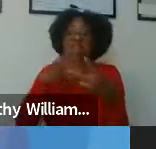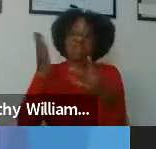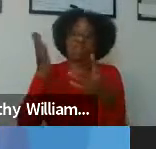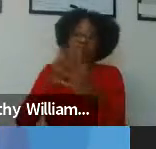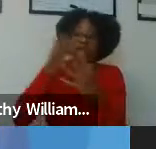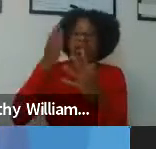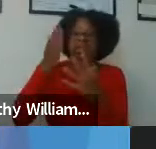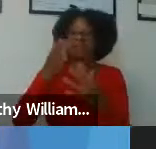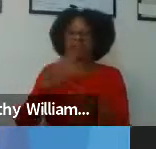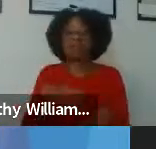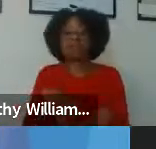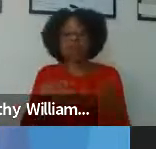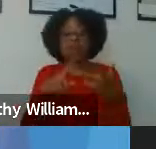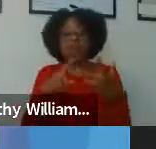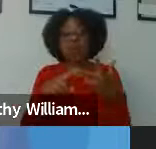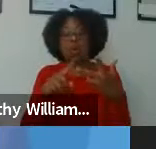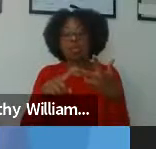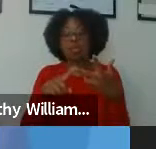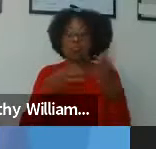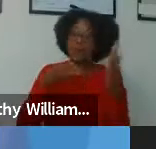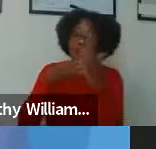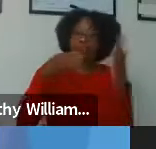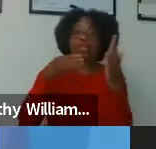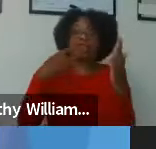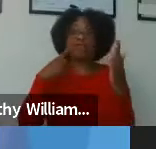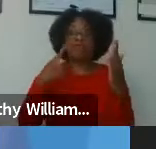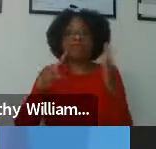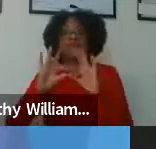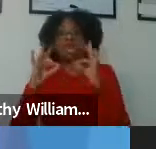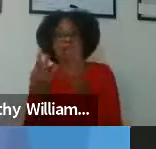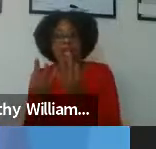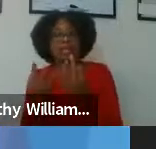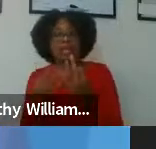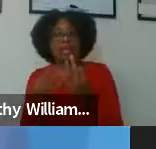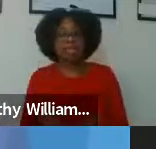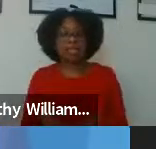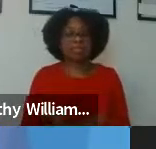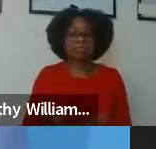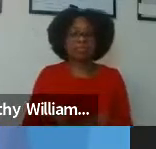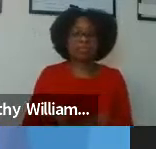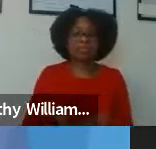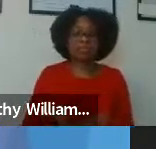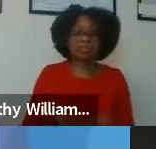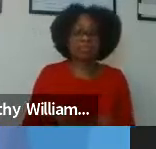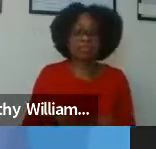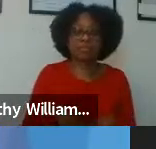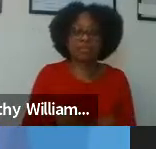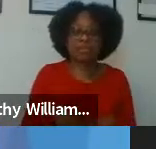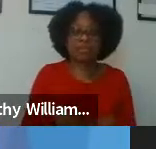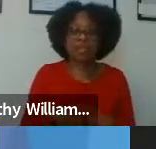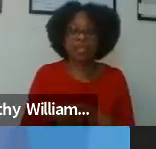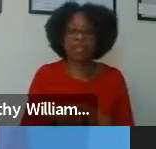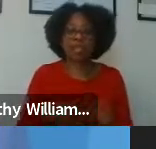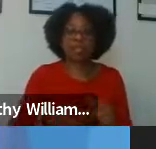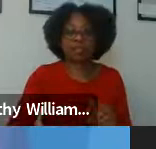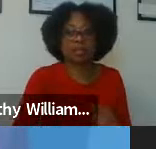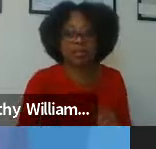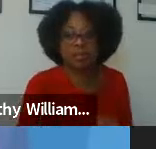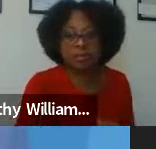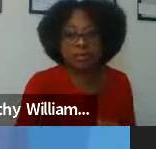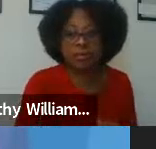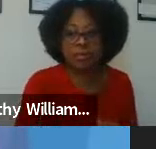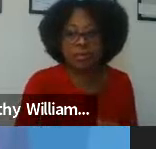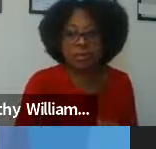filing for due process on behalf of a family. Let's take a minute to go through what some of these options entail.